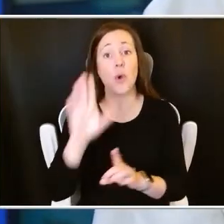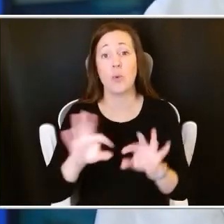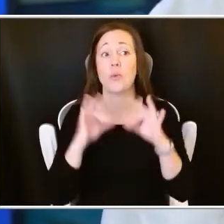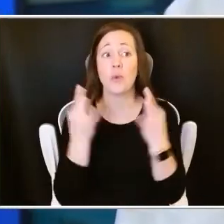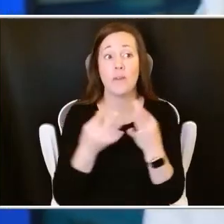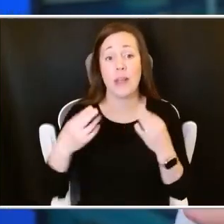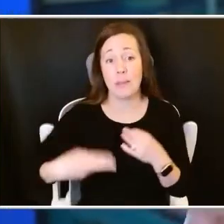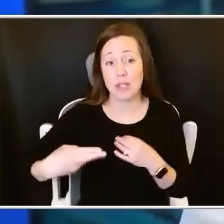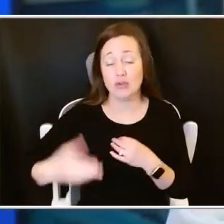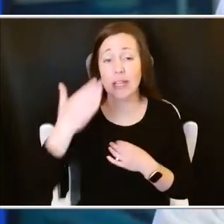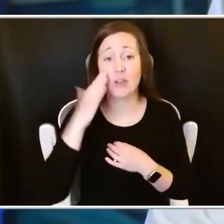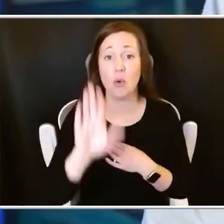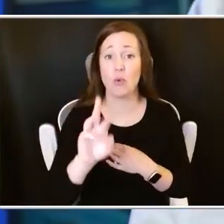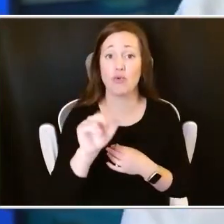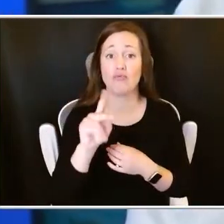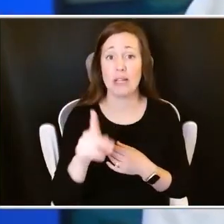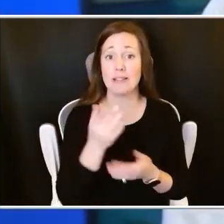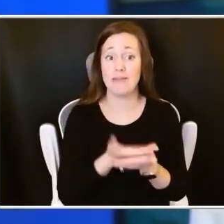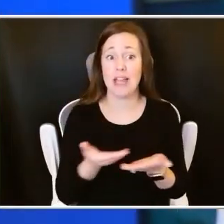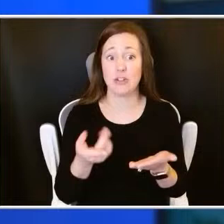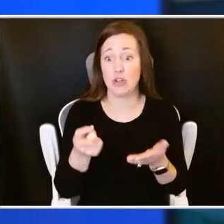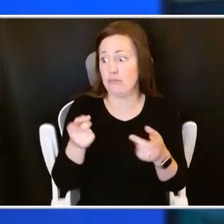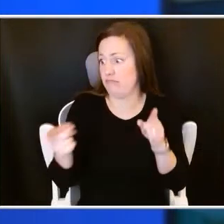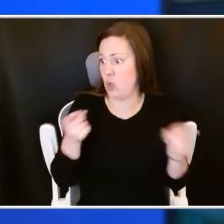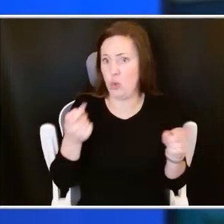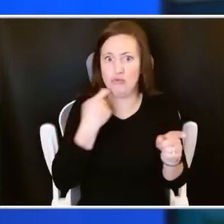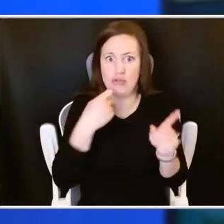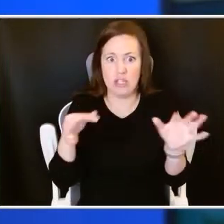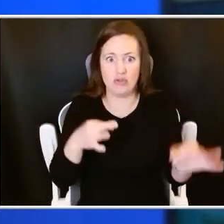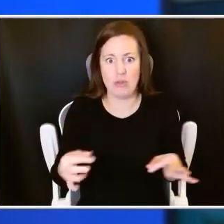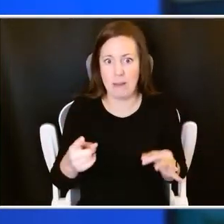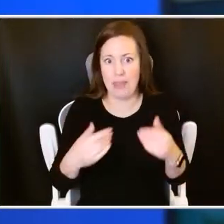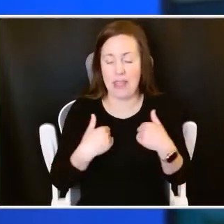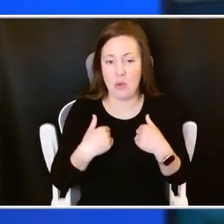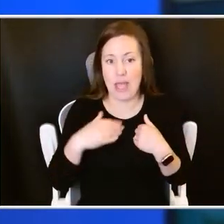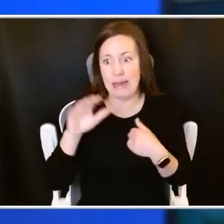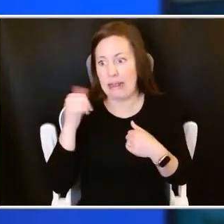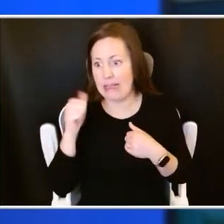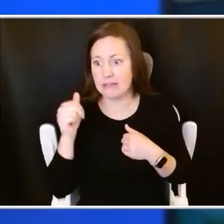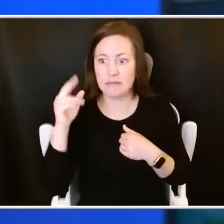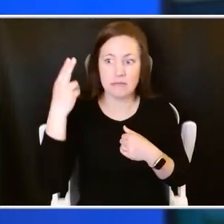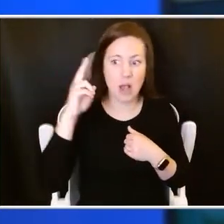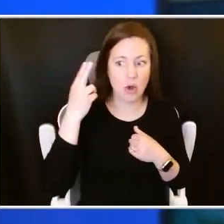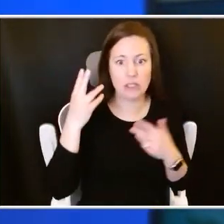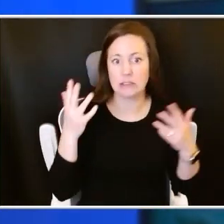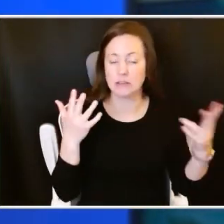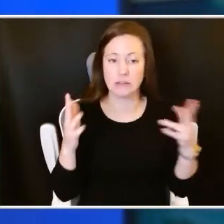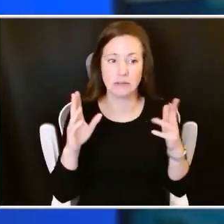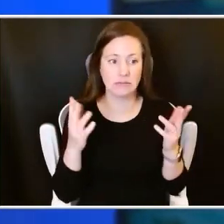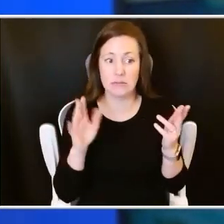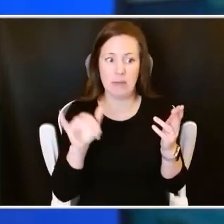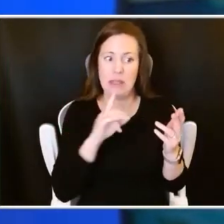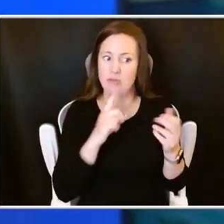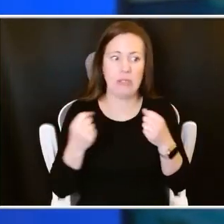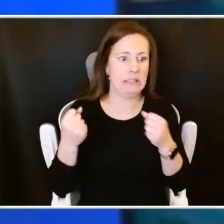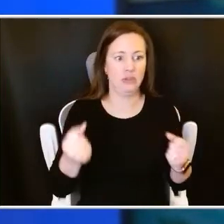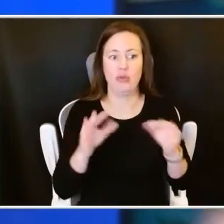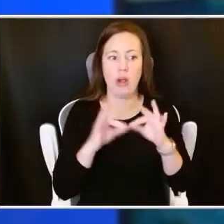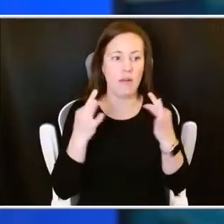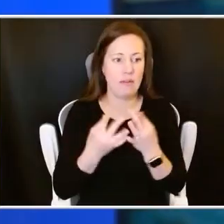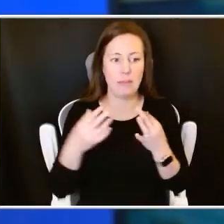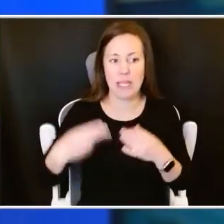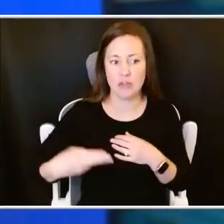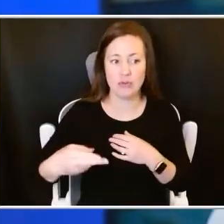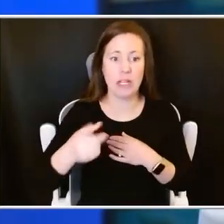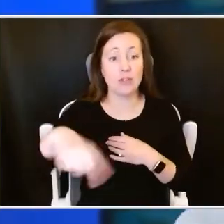your risk factors. You guys just described that you had aunts, uncles. That's a strong family history. So you should